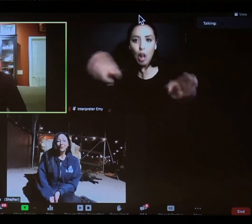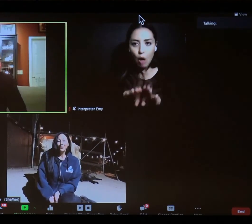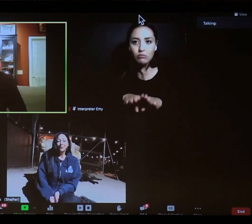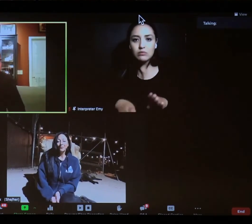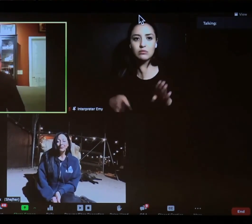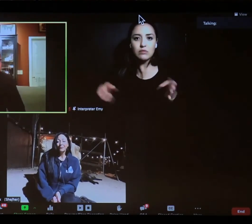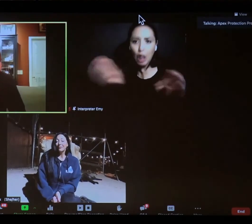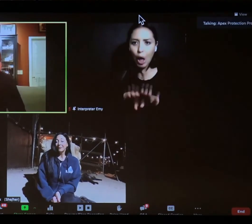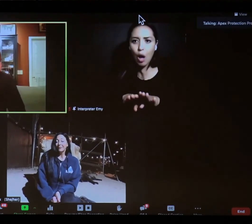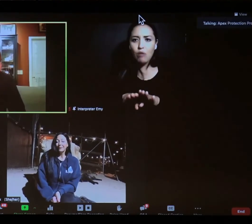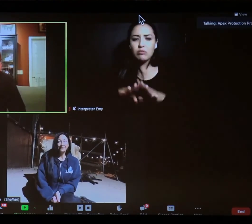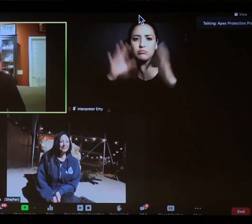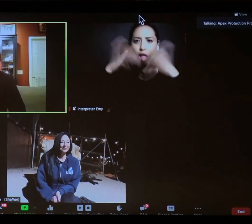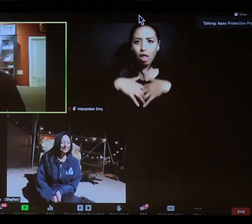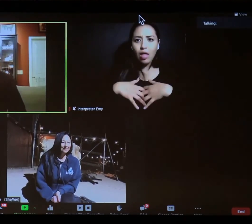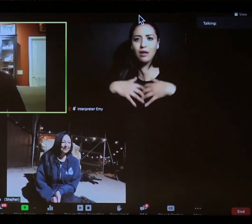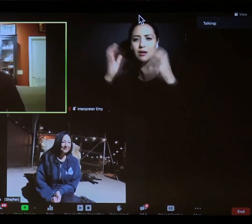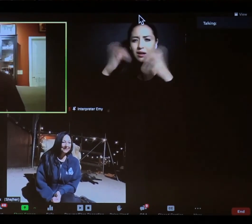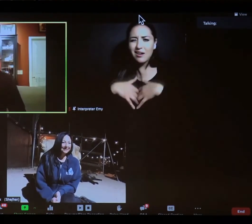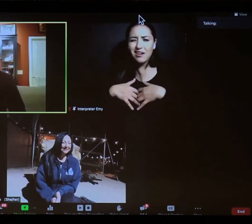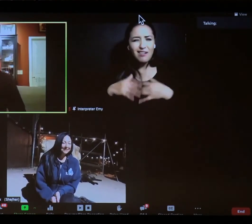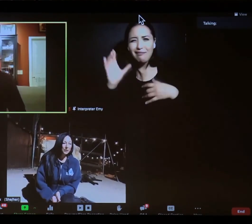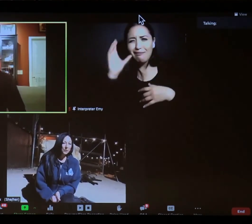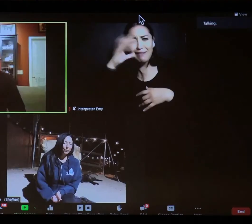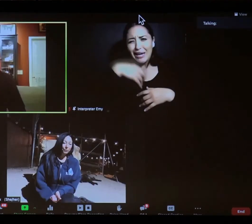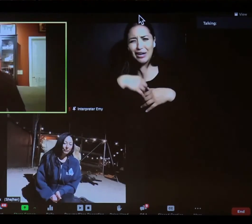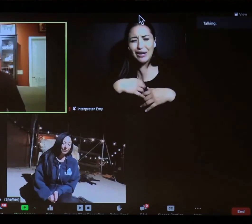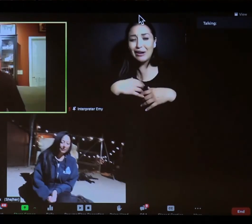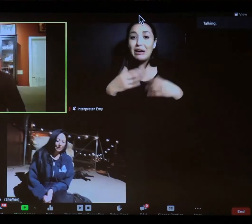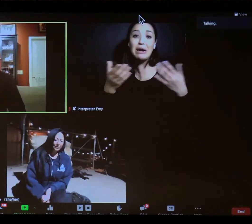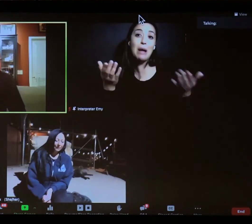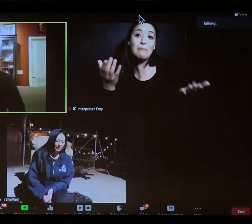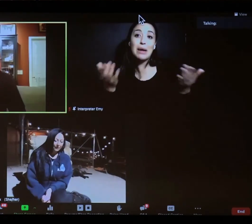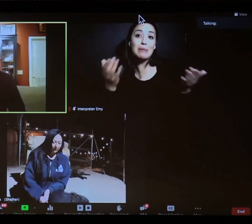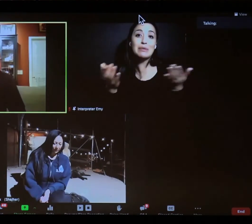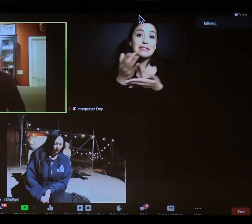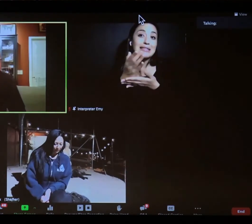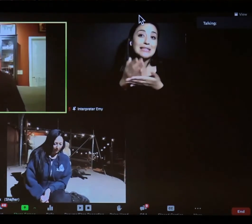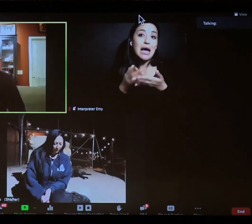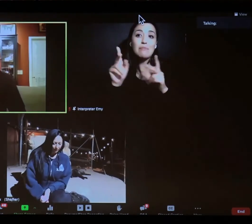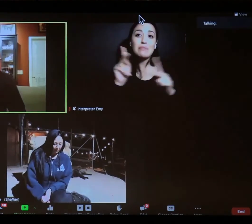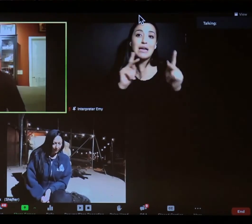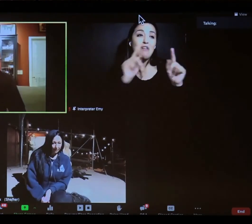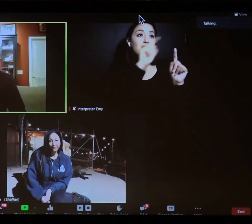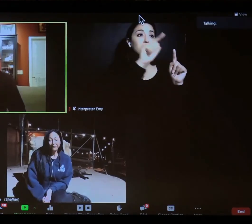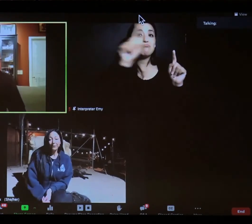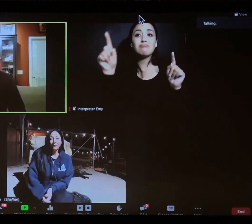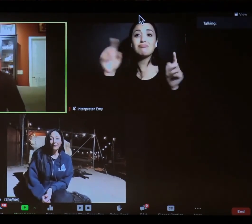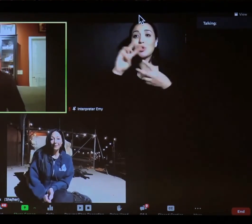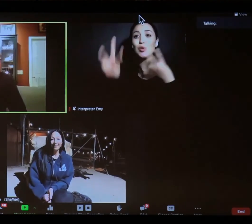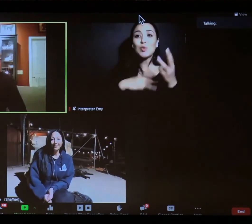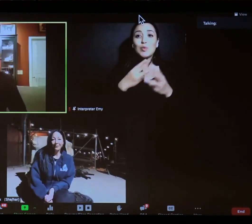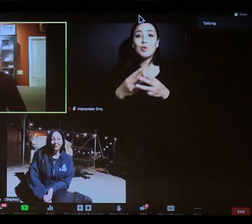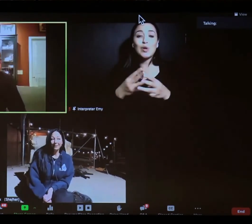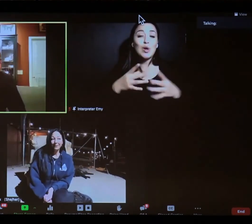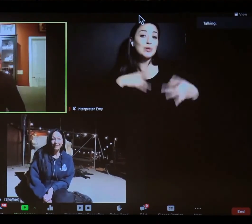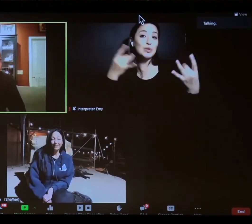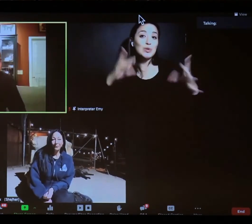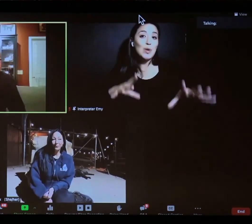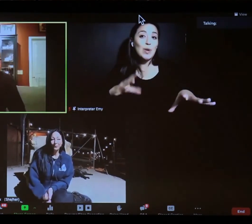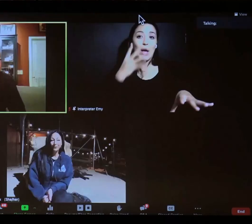There's people out there that don't like wolves, so maybe that's what's going on. We don't know. So we